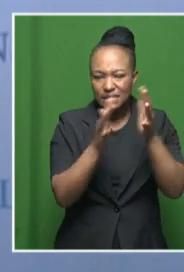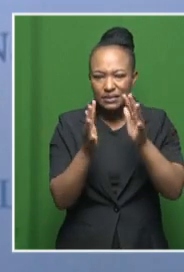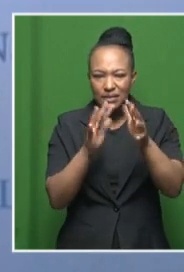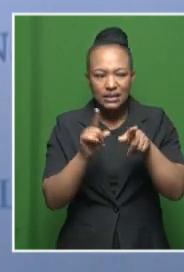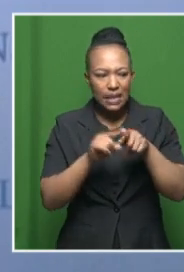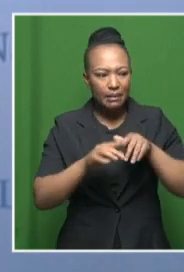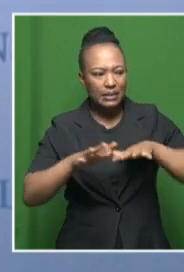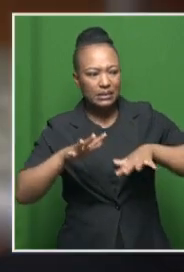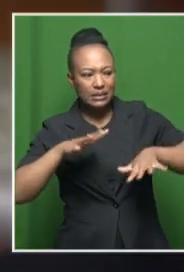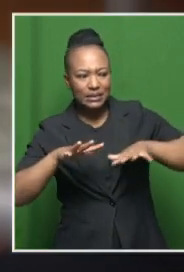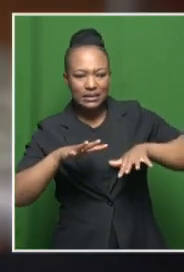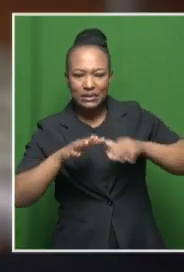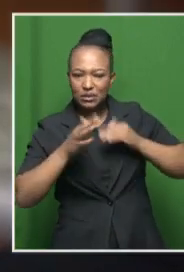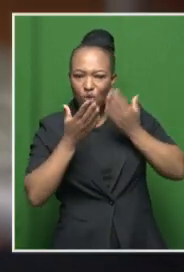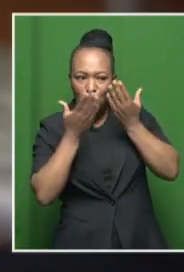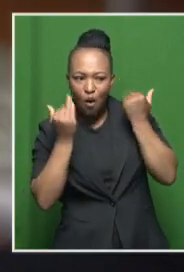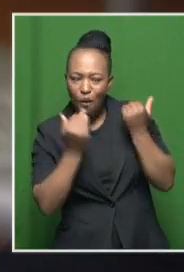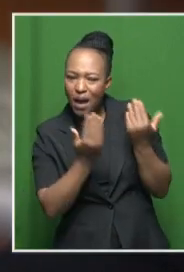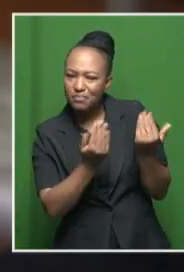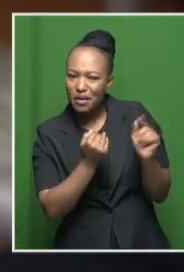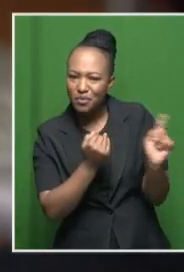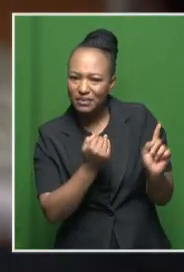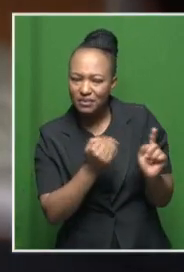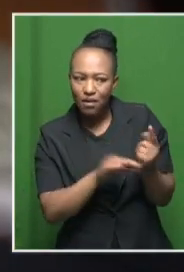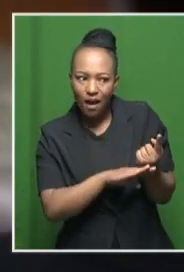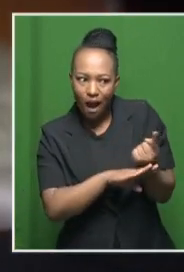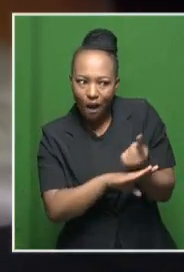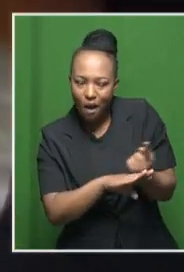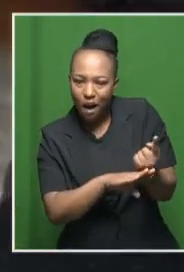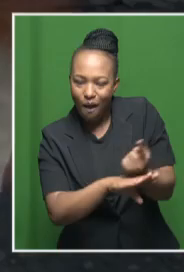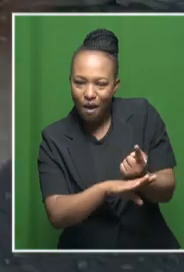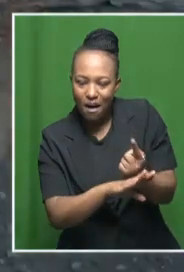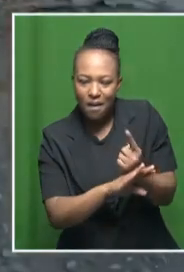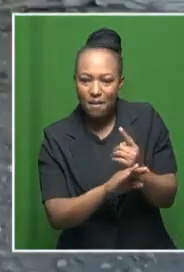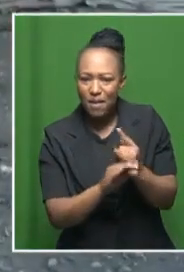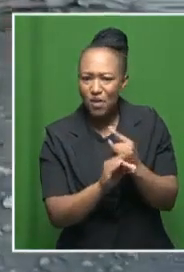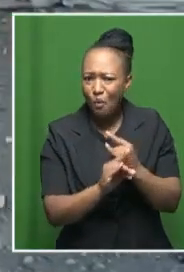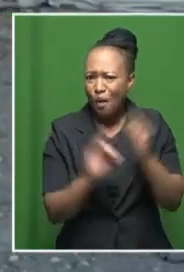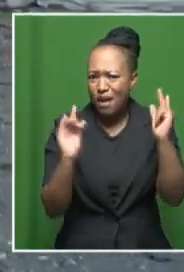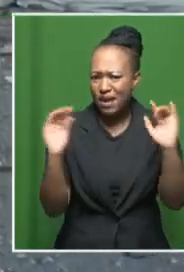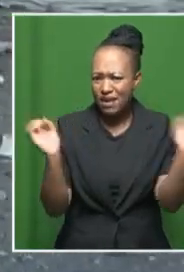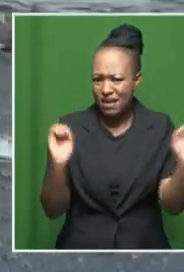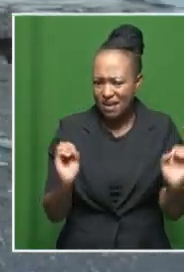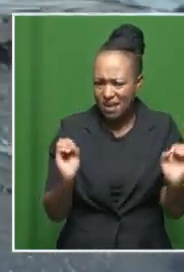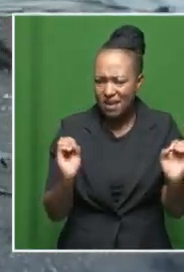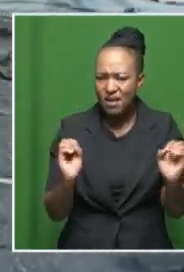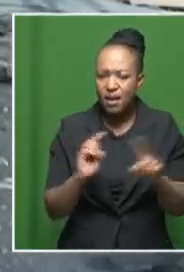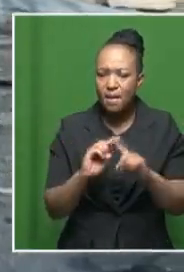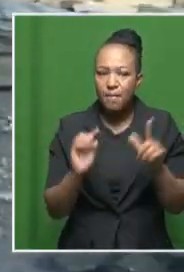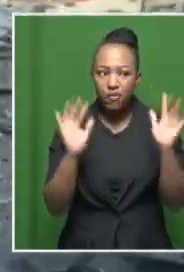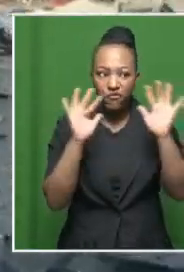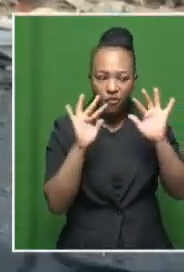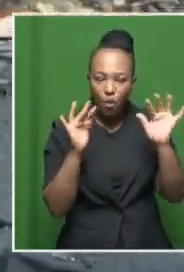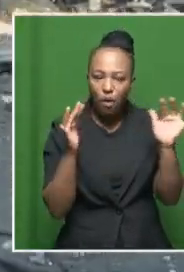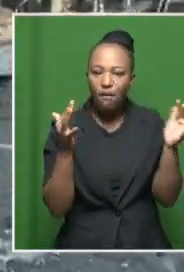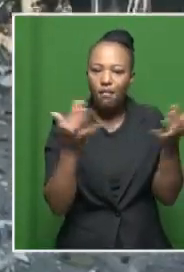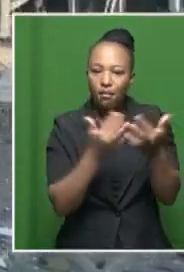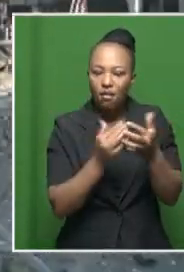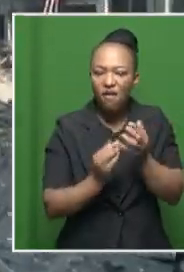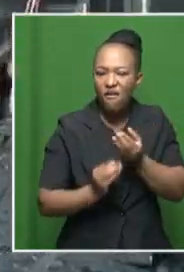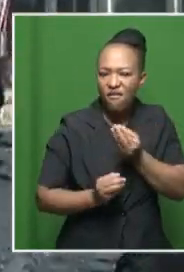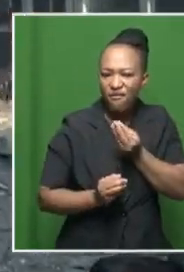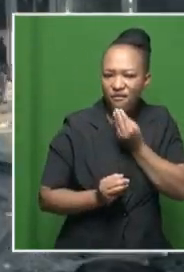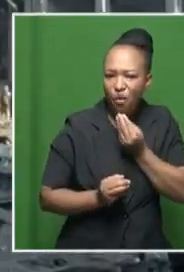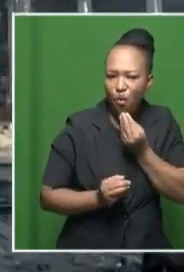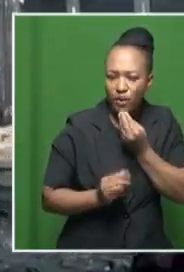unpredictable by the hour. He called the war unwinnable, but one that would have repercussions worldwide, from skyrocketing food, energy